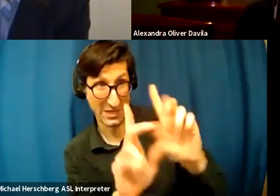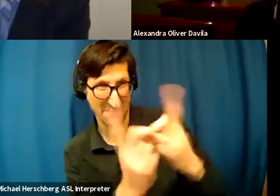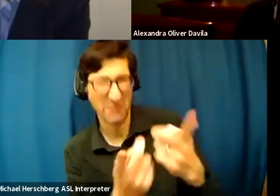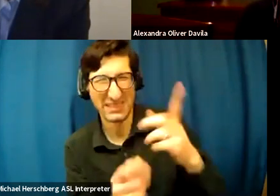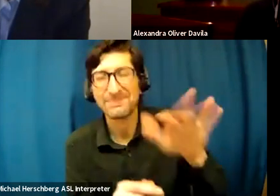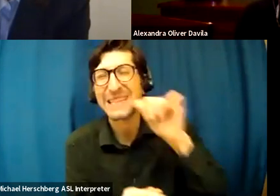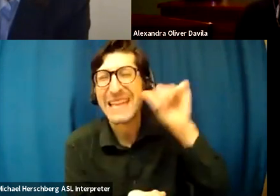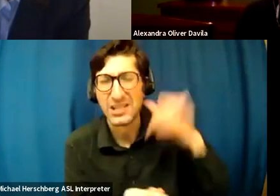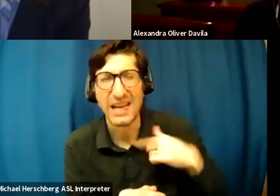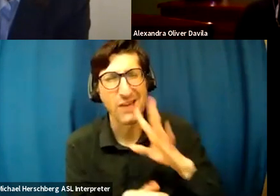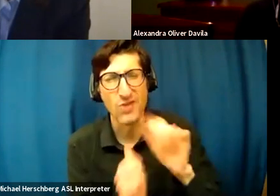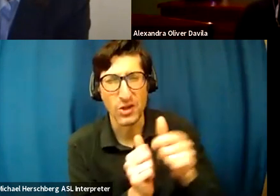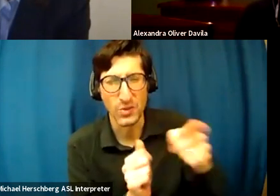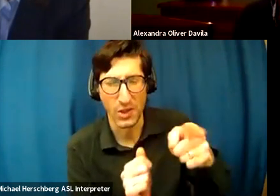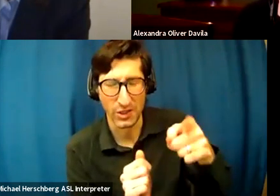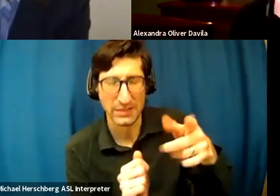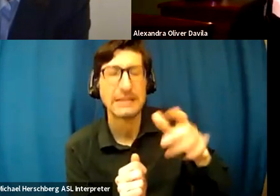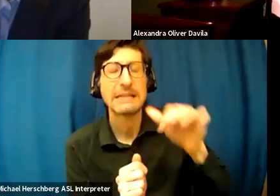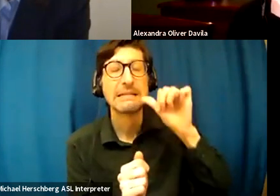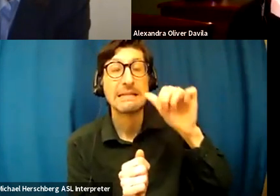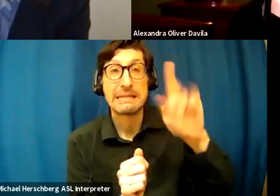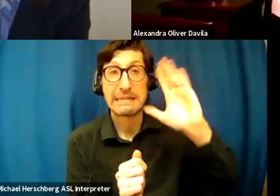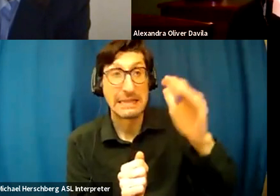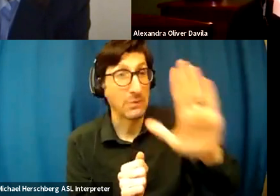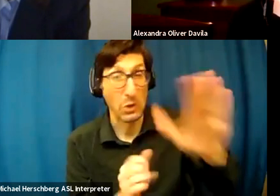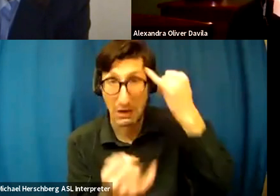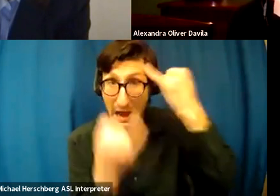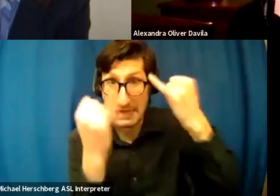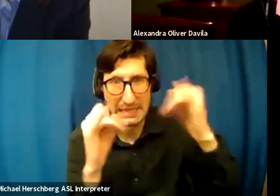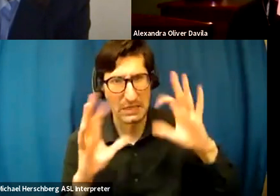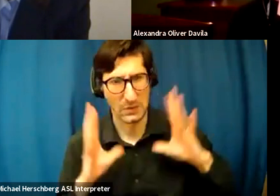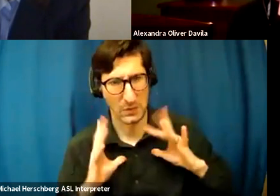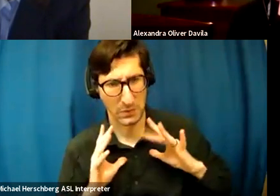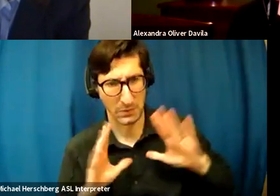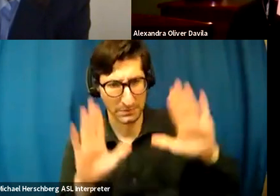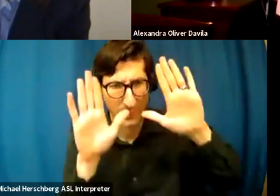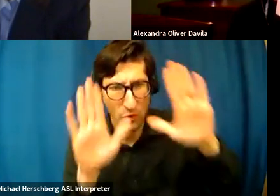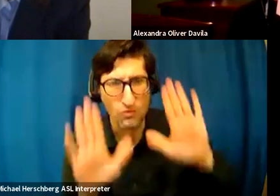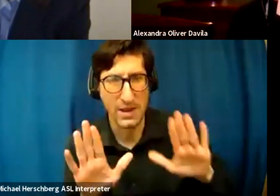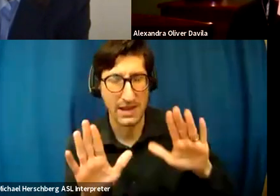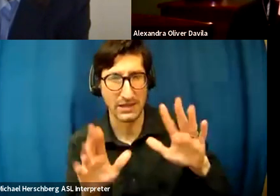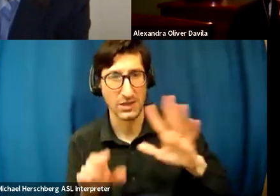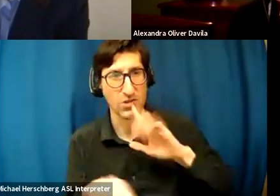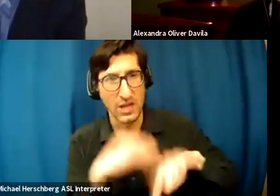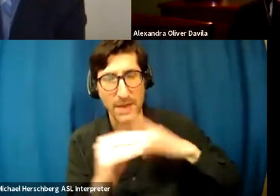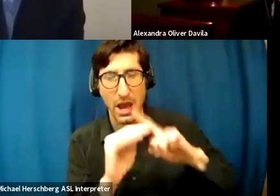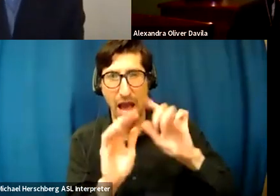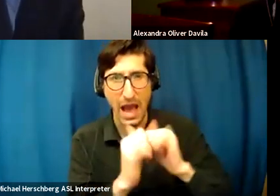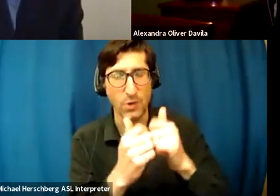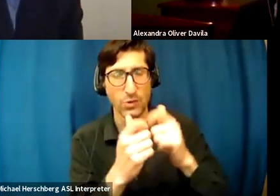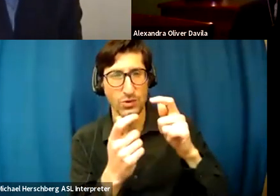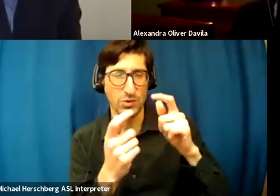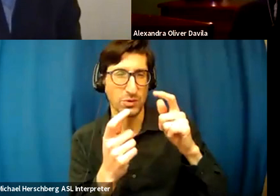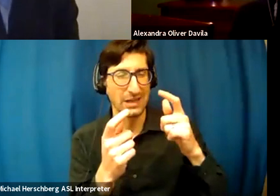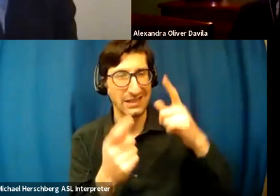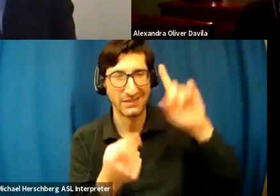it seems as though she has great ideas about just, you know, how to sort of counteract and, you know, in